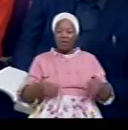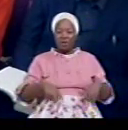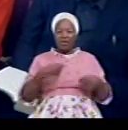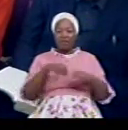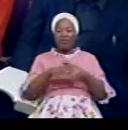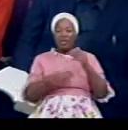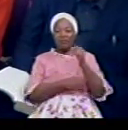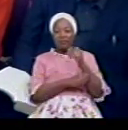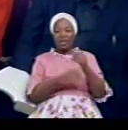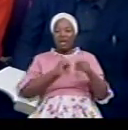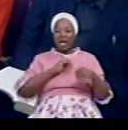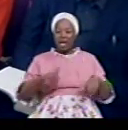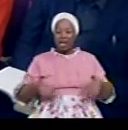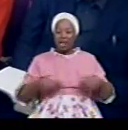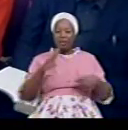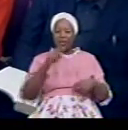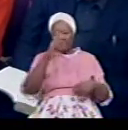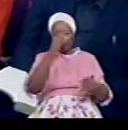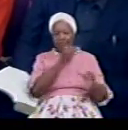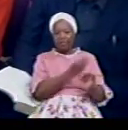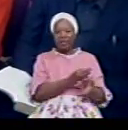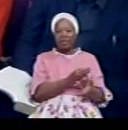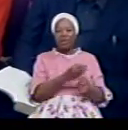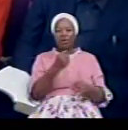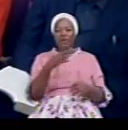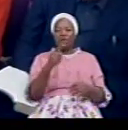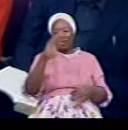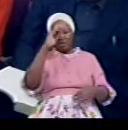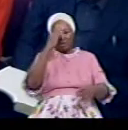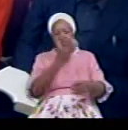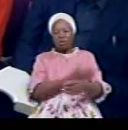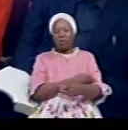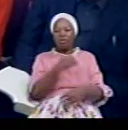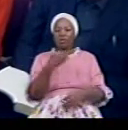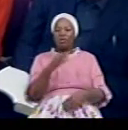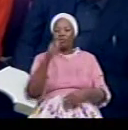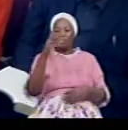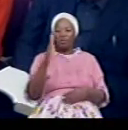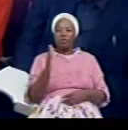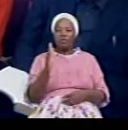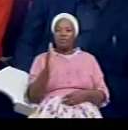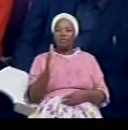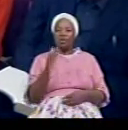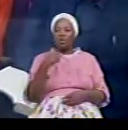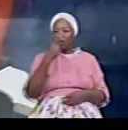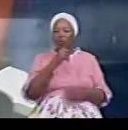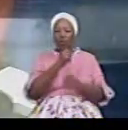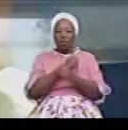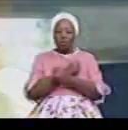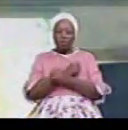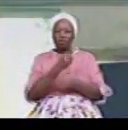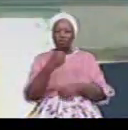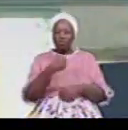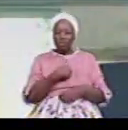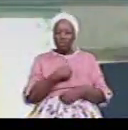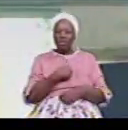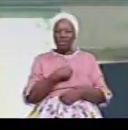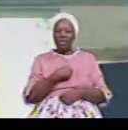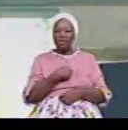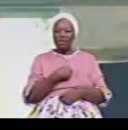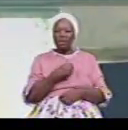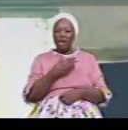live by the faith of the Son of God, who loved me